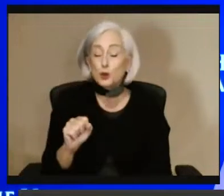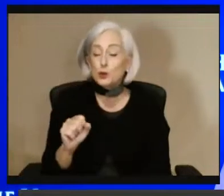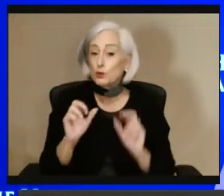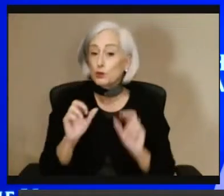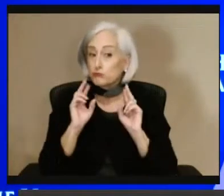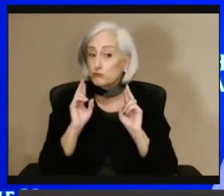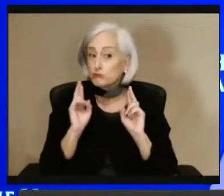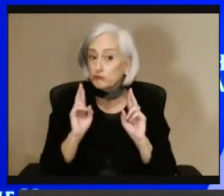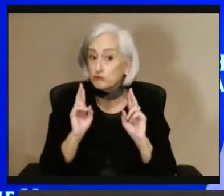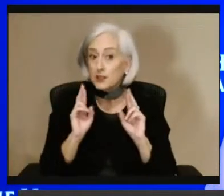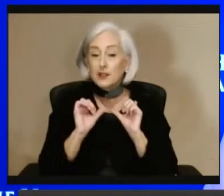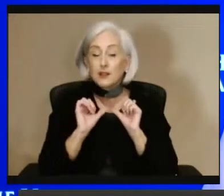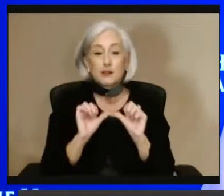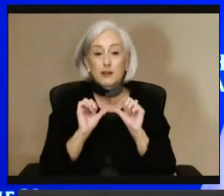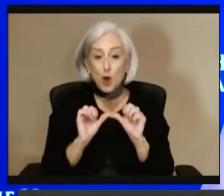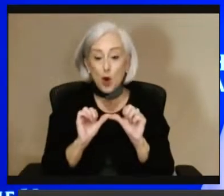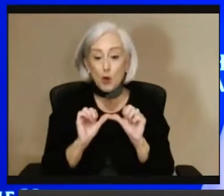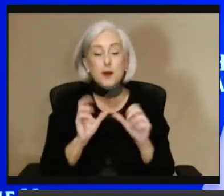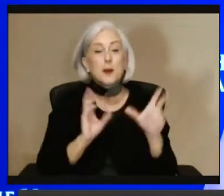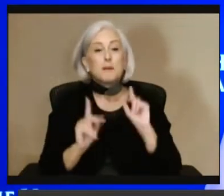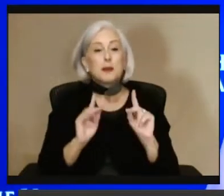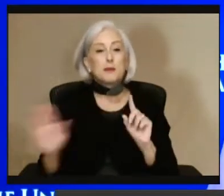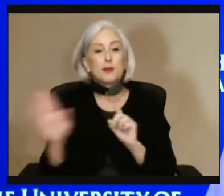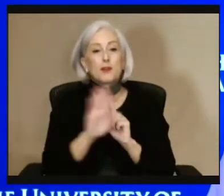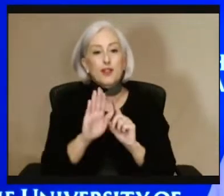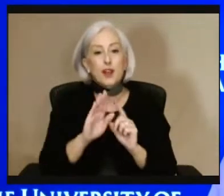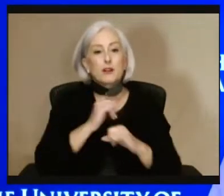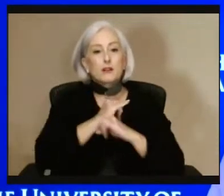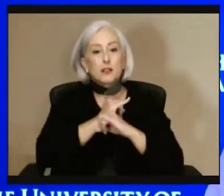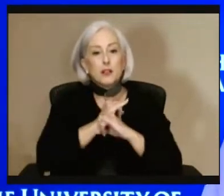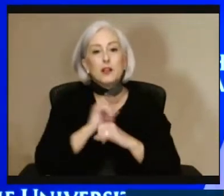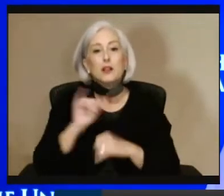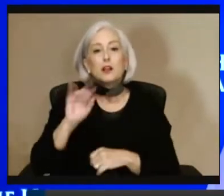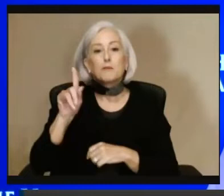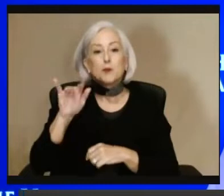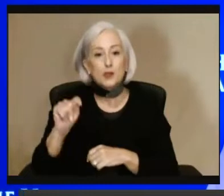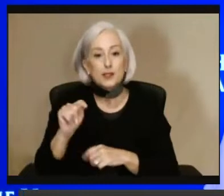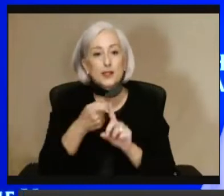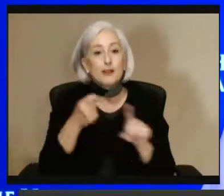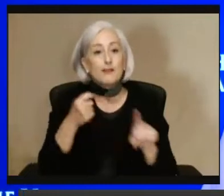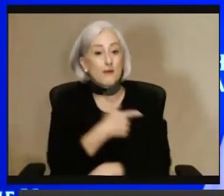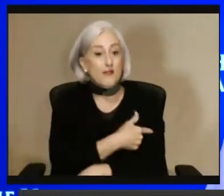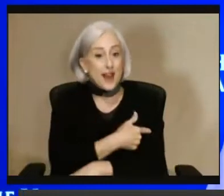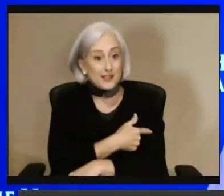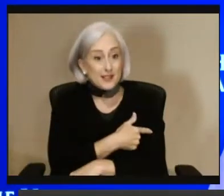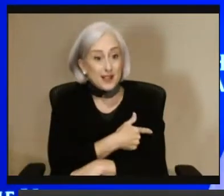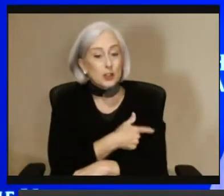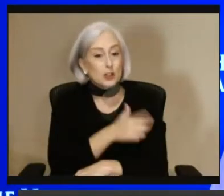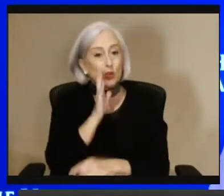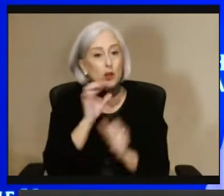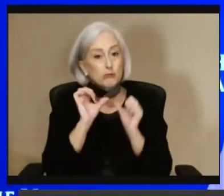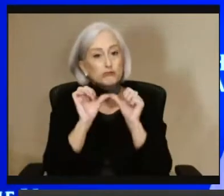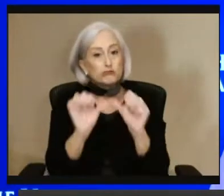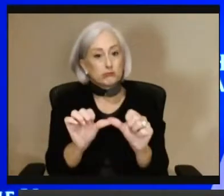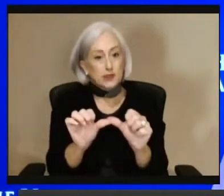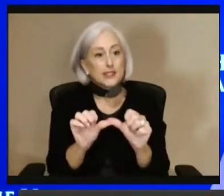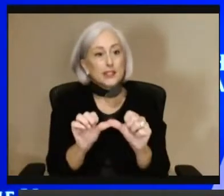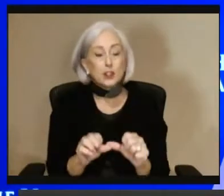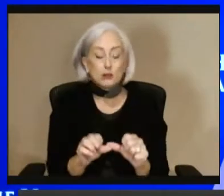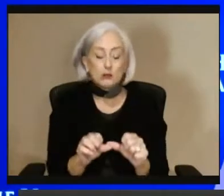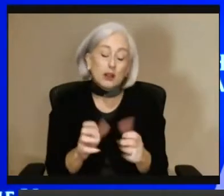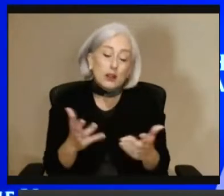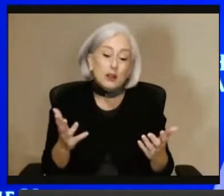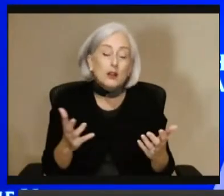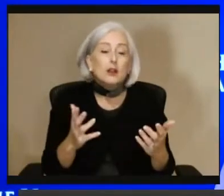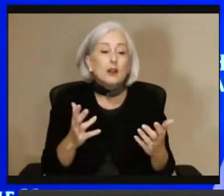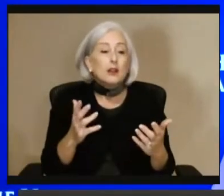have immunity, mostly by vaccination, of course, that's the safest. But also, if you do get symptoms, please go get